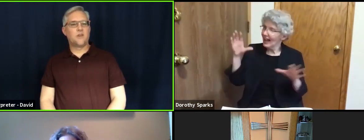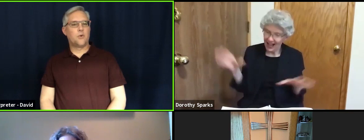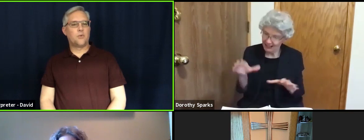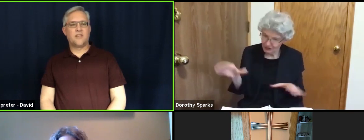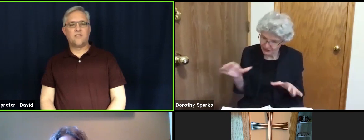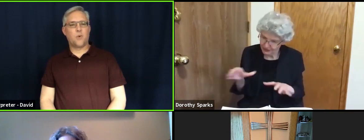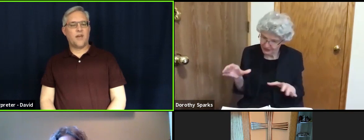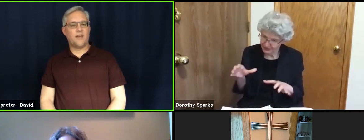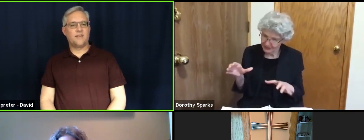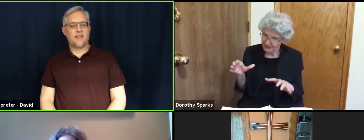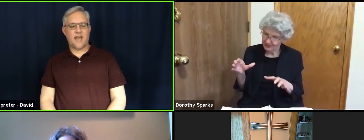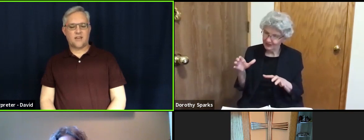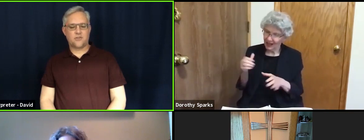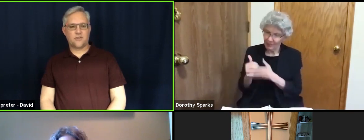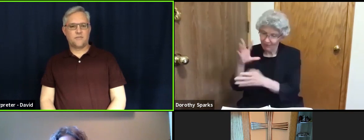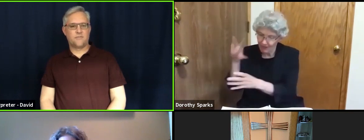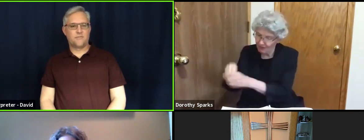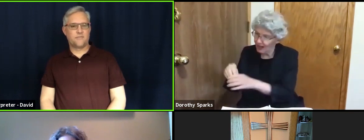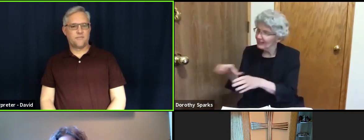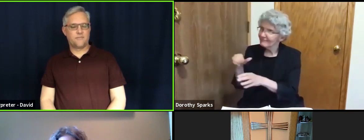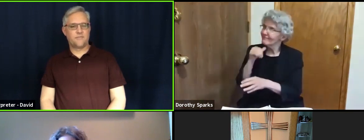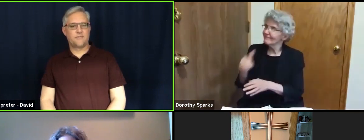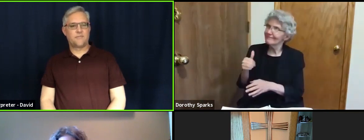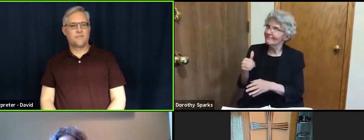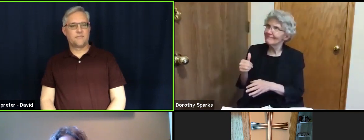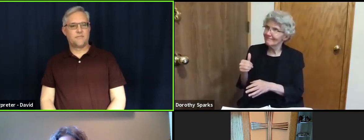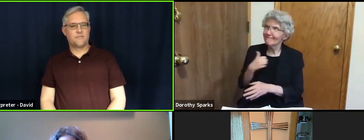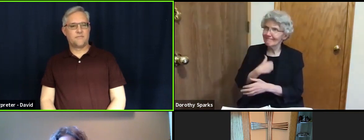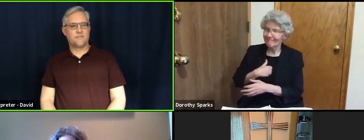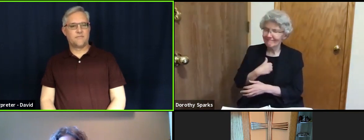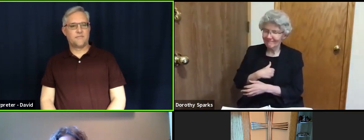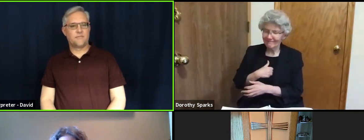when they don't give way to action.